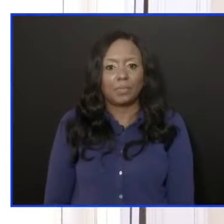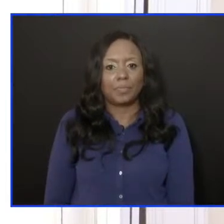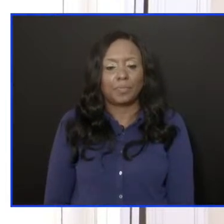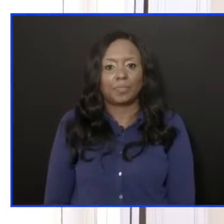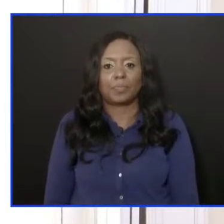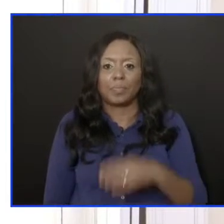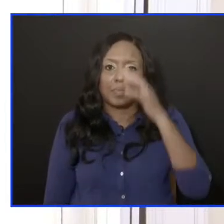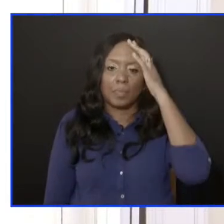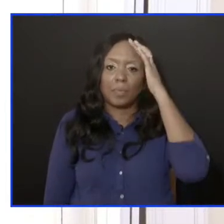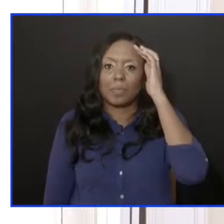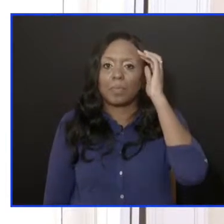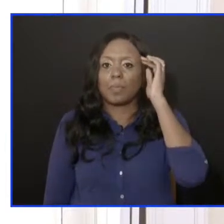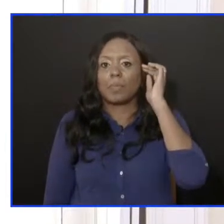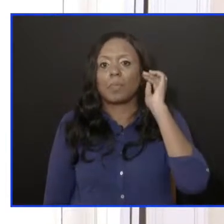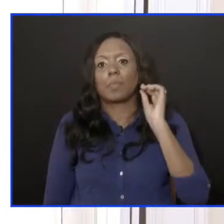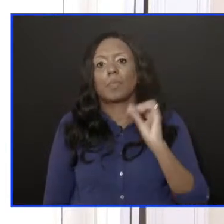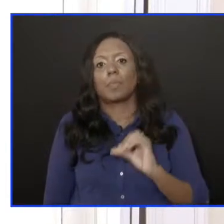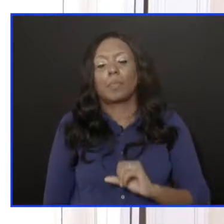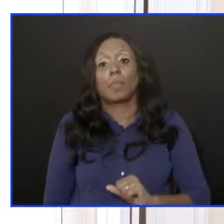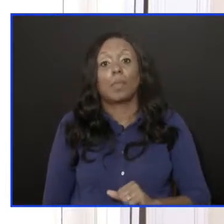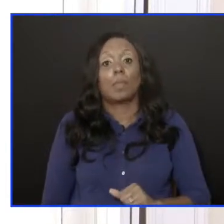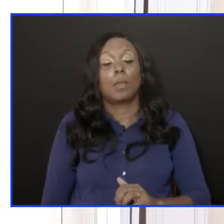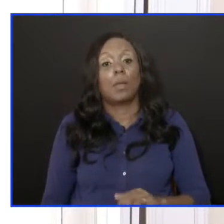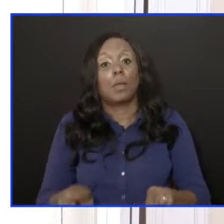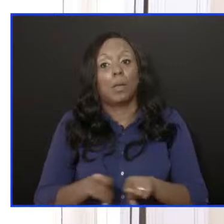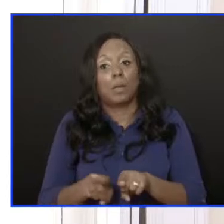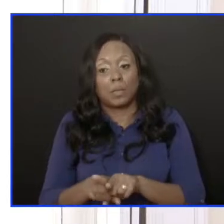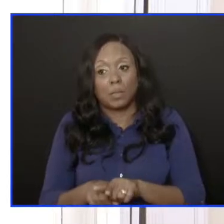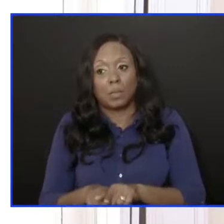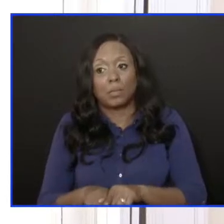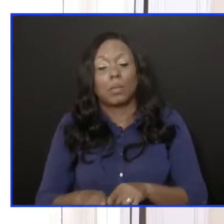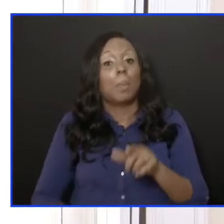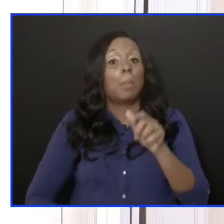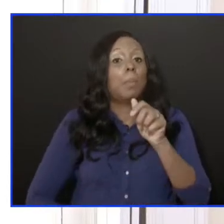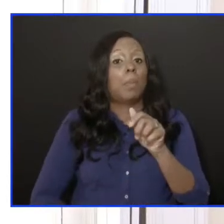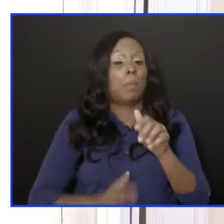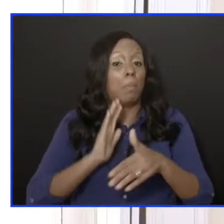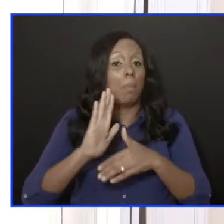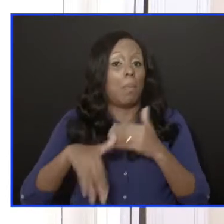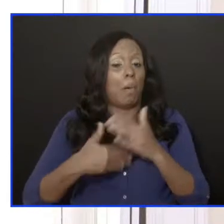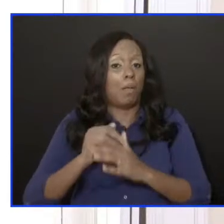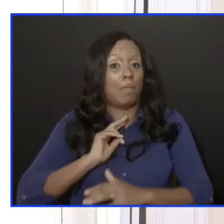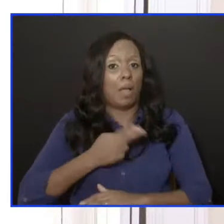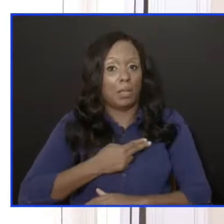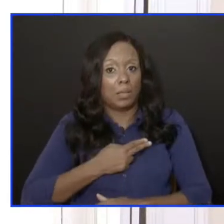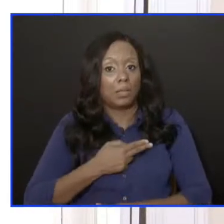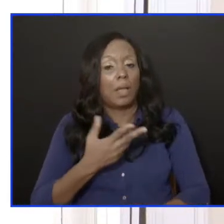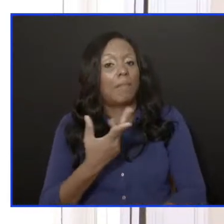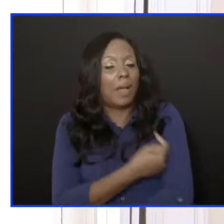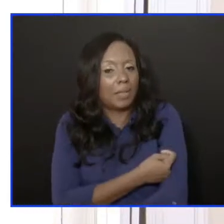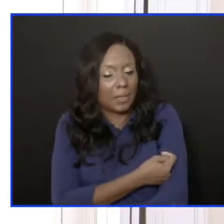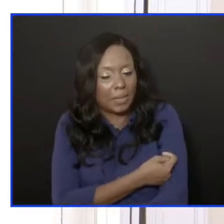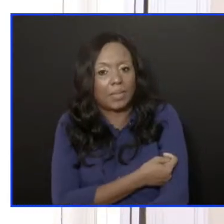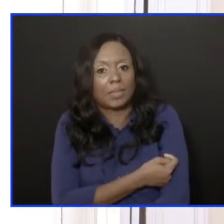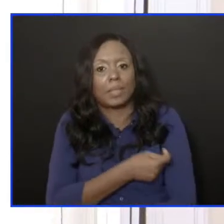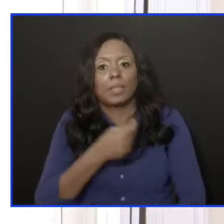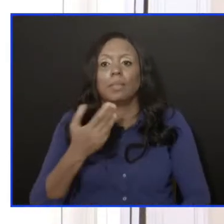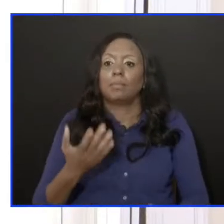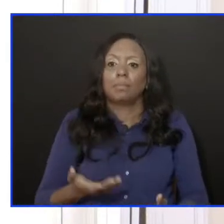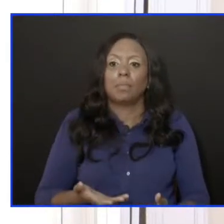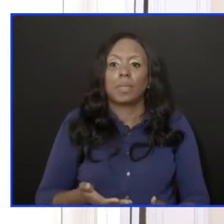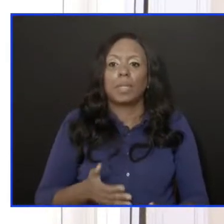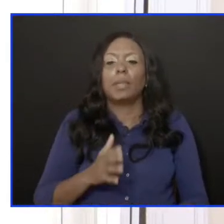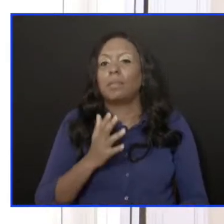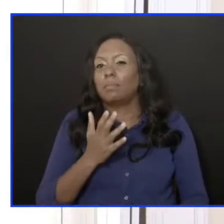that those of us who are vaccinated are less likely, not impossible, but less likely to receive a